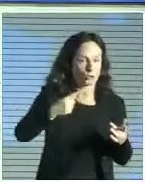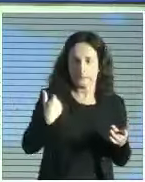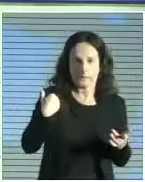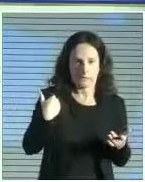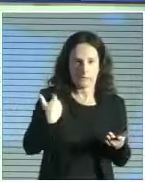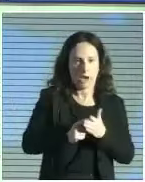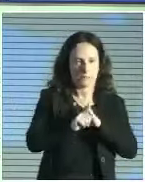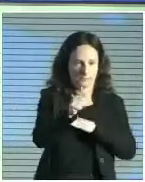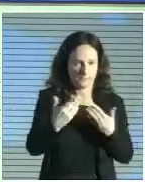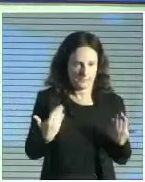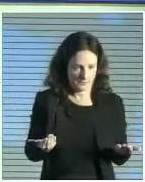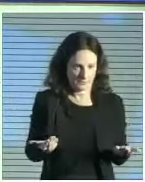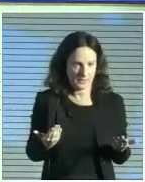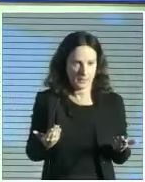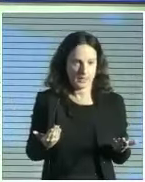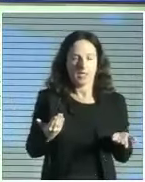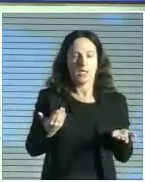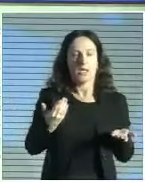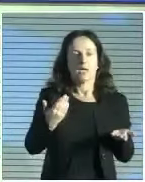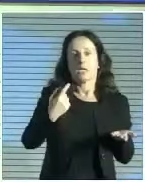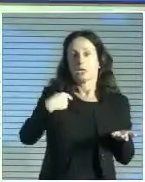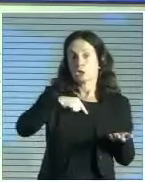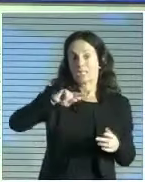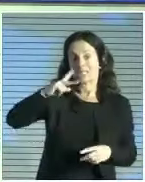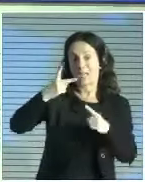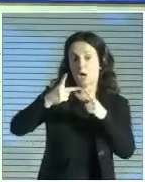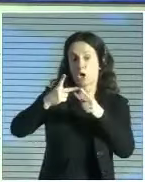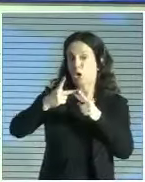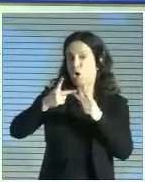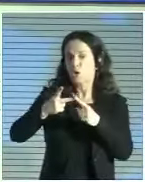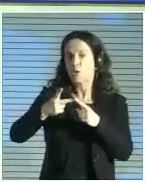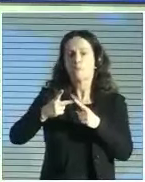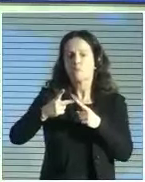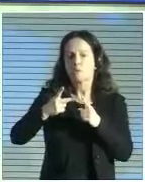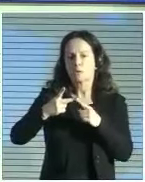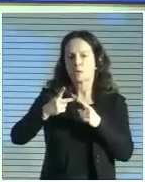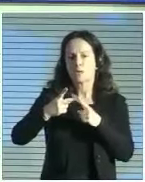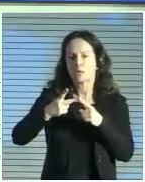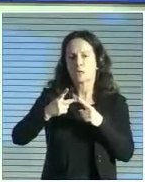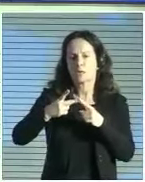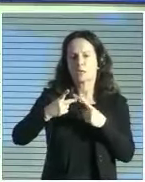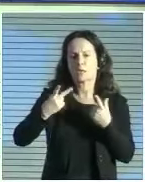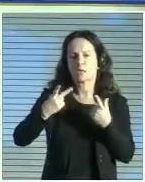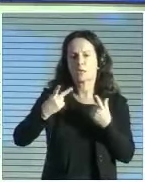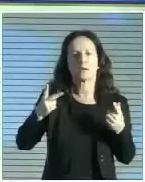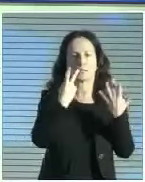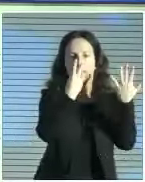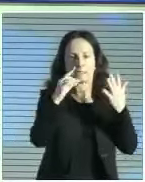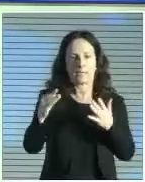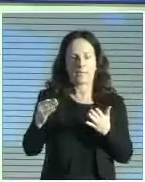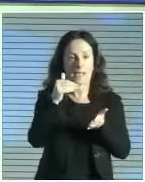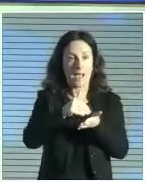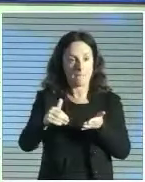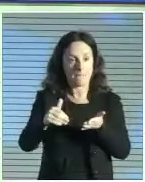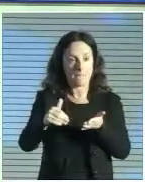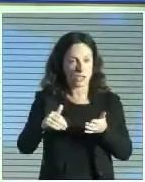We have only 37 million. Of most of them live at the southern border, and then they're really sparsely populated. We've got 3 levels of government. We've got